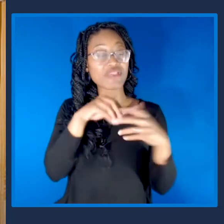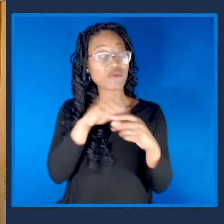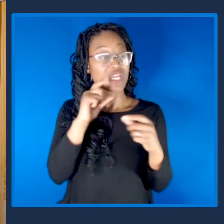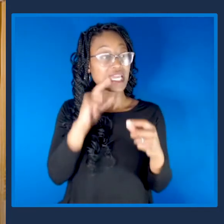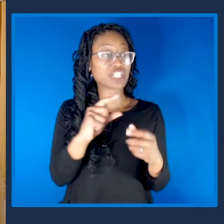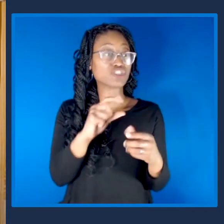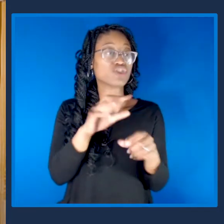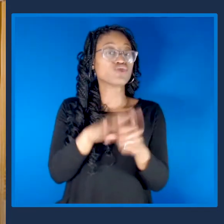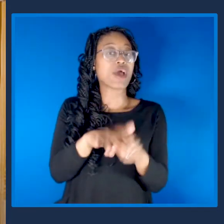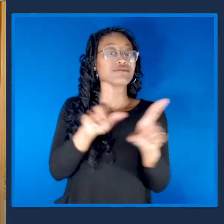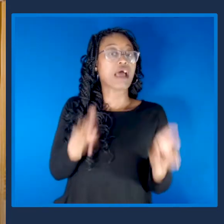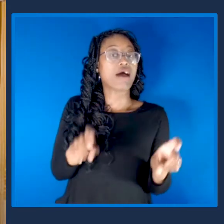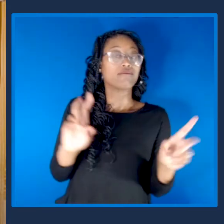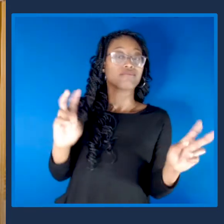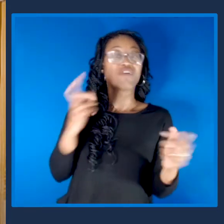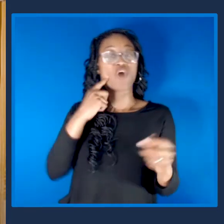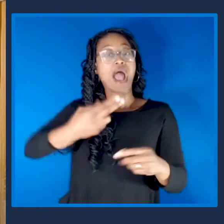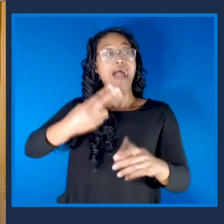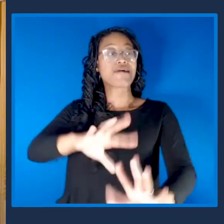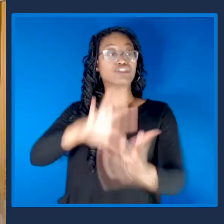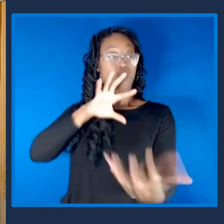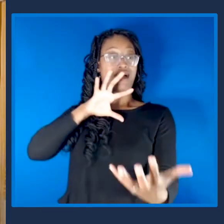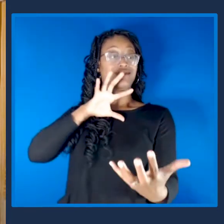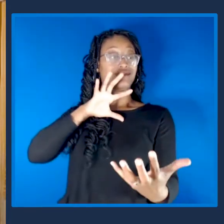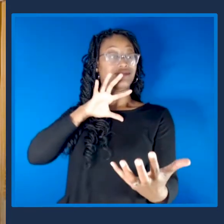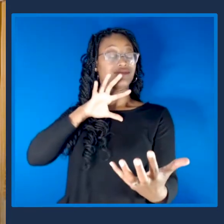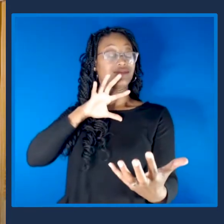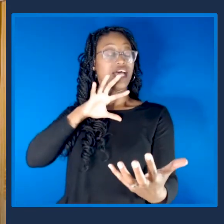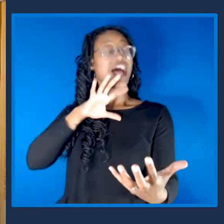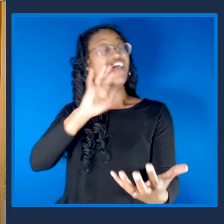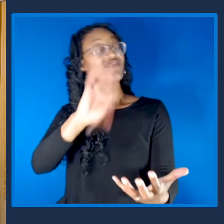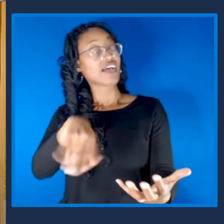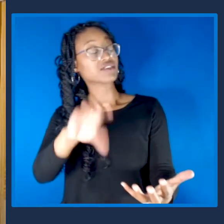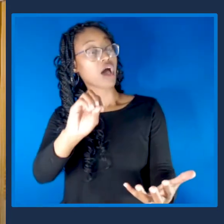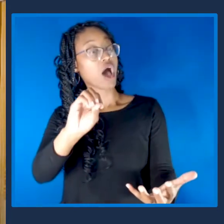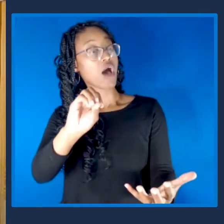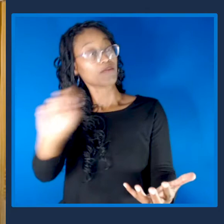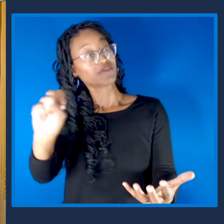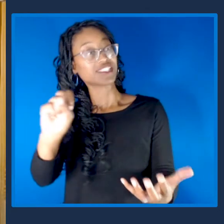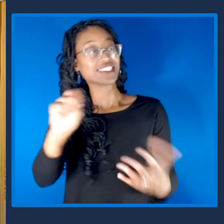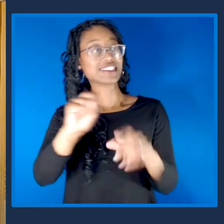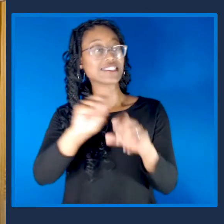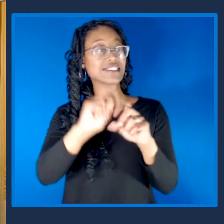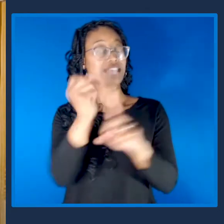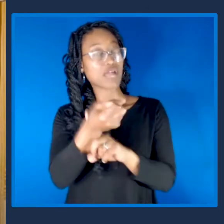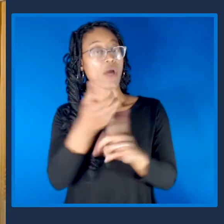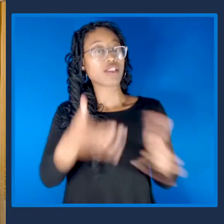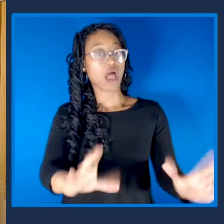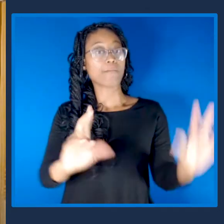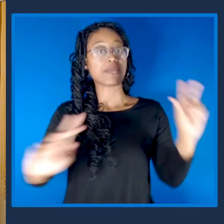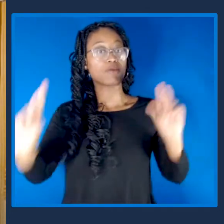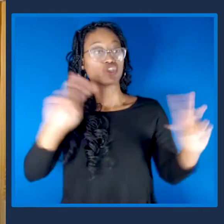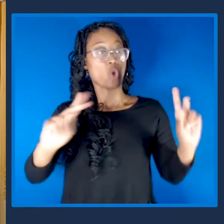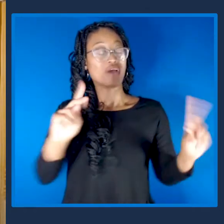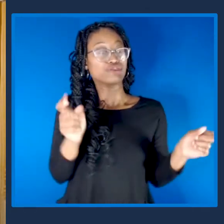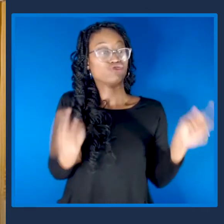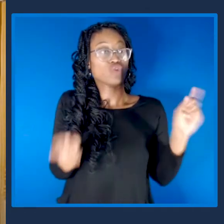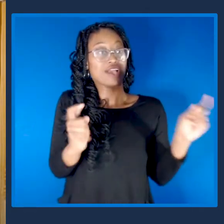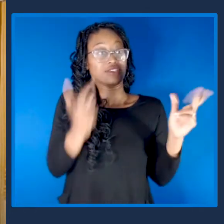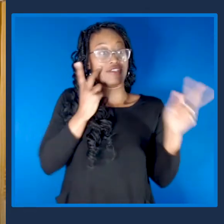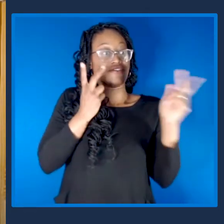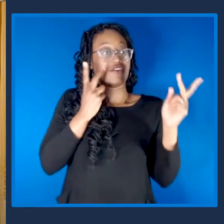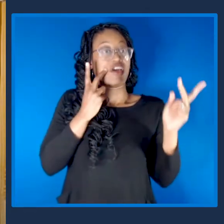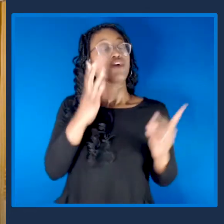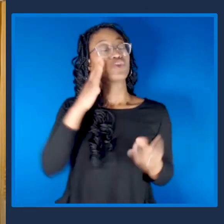stress test is for high contrast. It's an operating system setting. It allows people to adjust the view to kind of ease eye